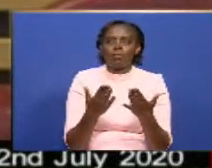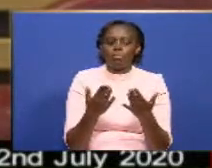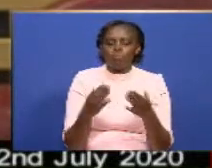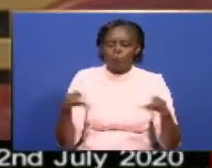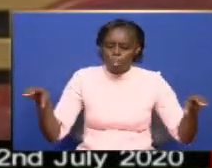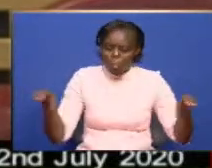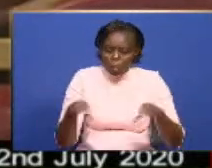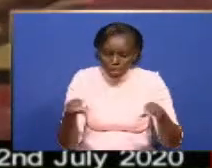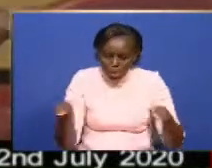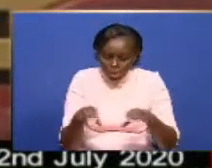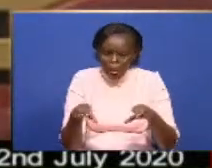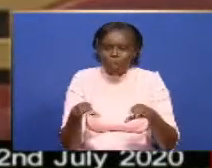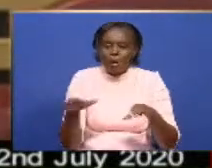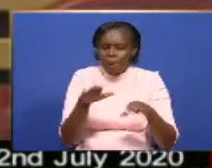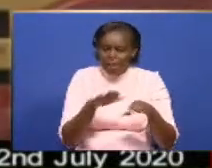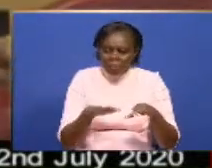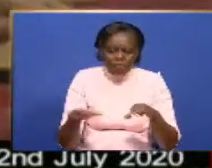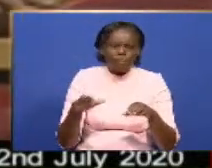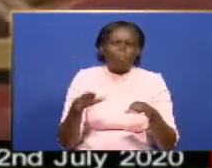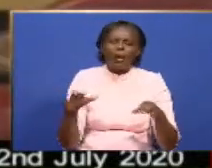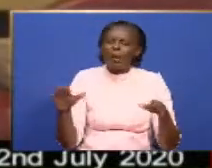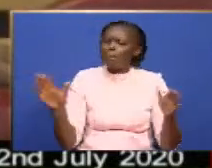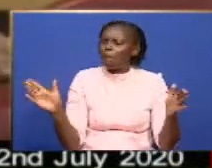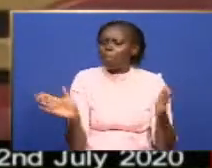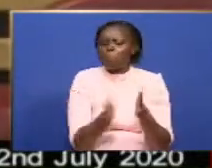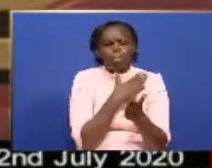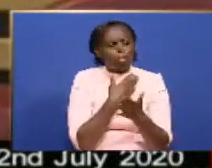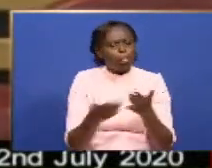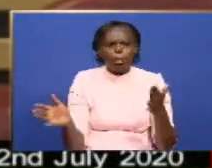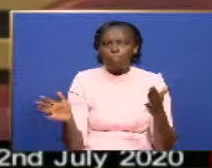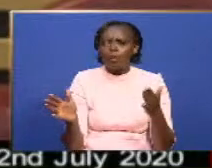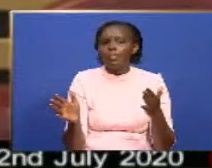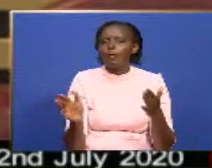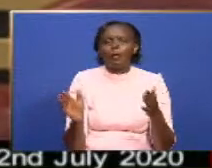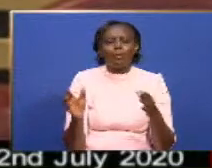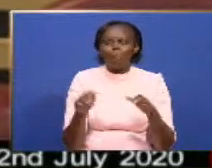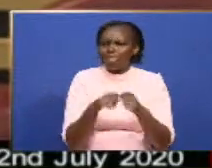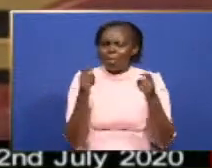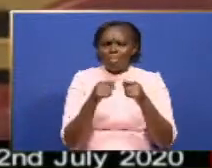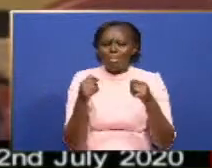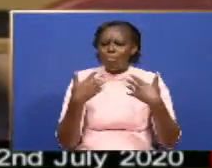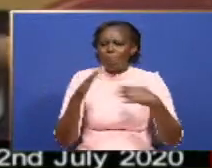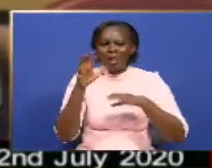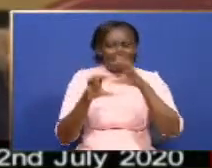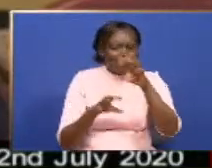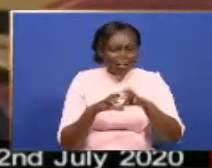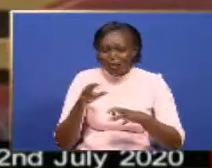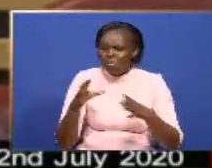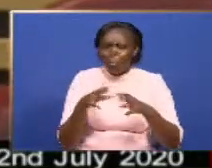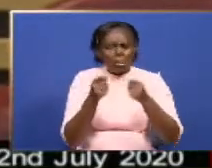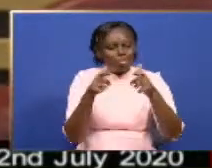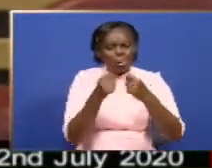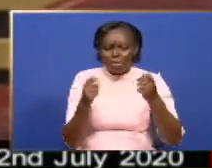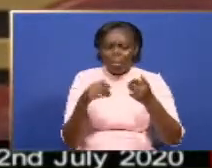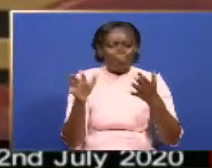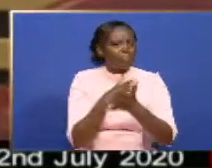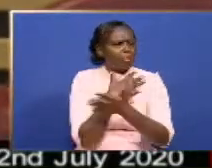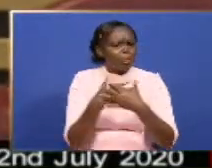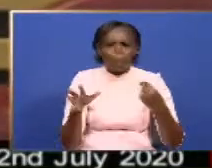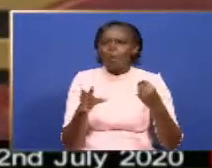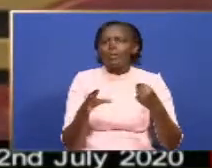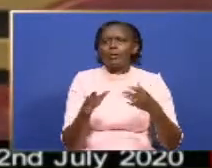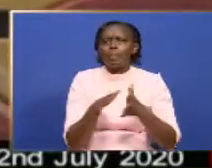firewood, our environment was completely destroyed as a county. Our wildlife were completely destroyed, and there was